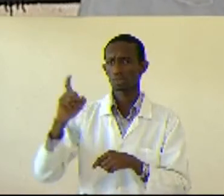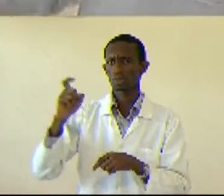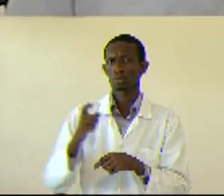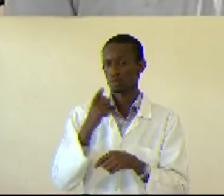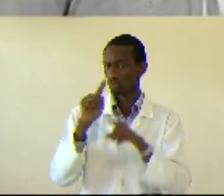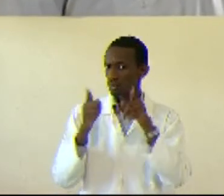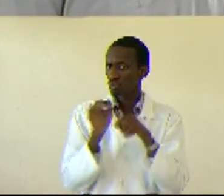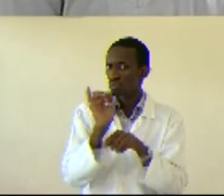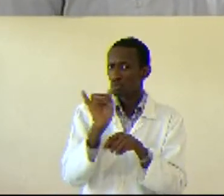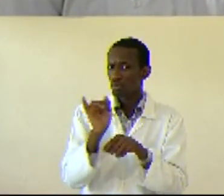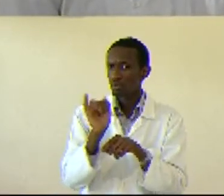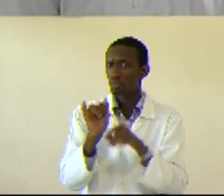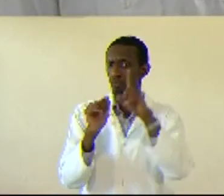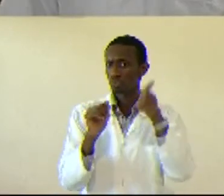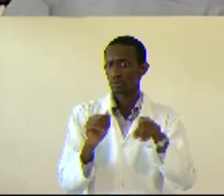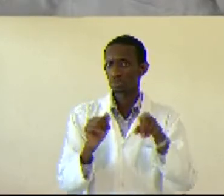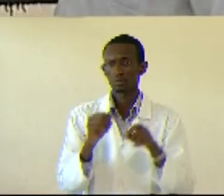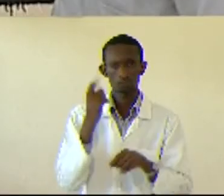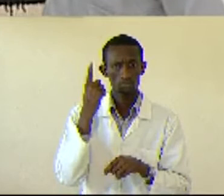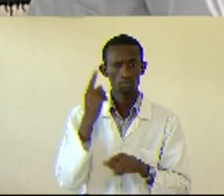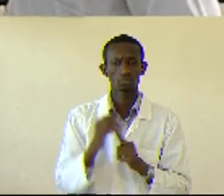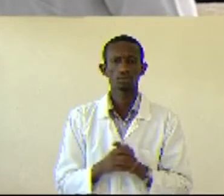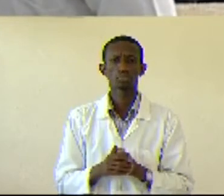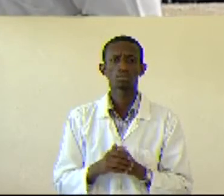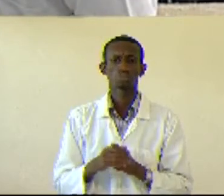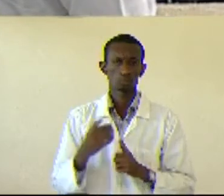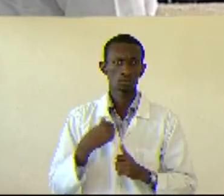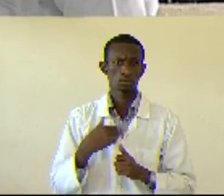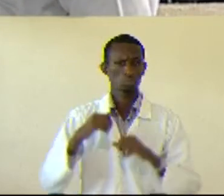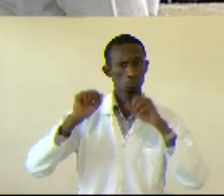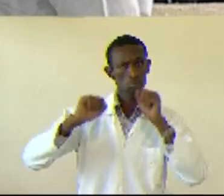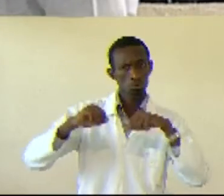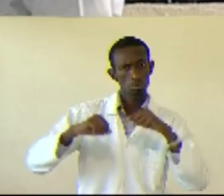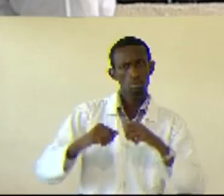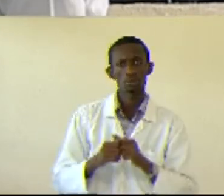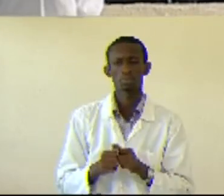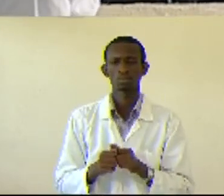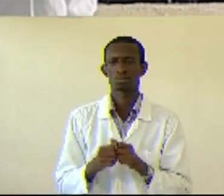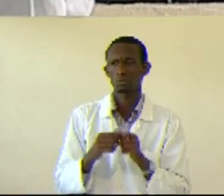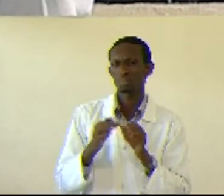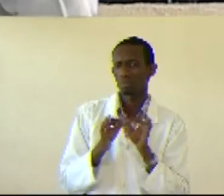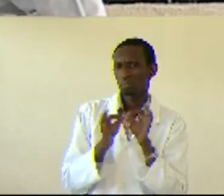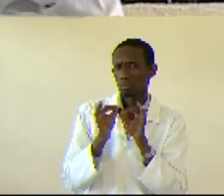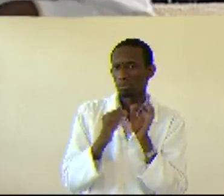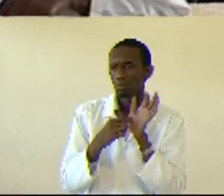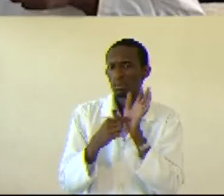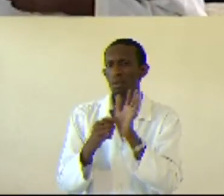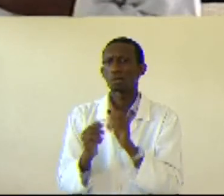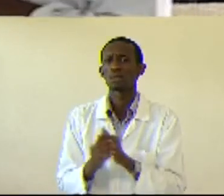the integrand, right? So I can make a short modification so that I can